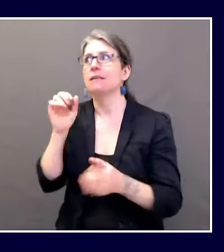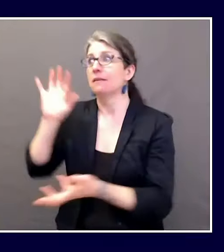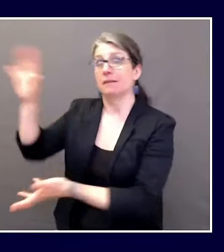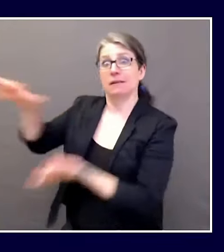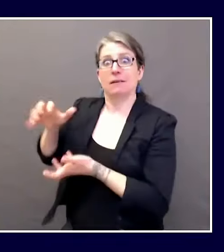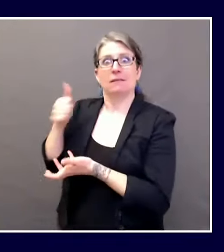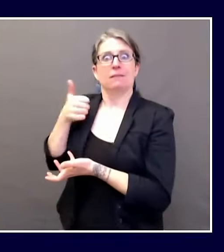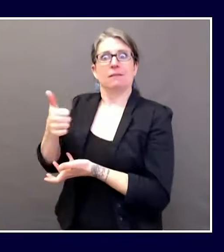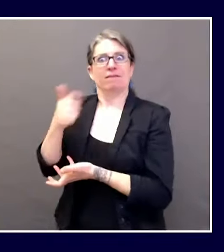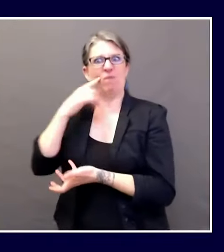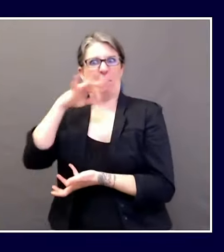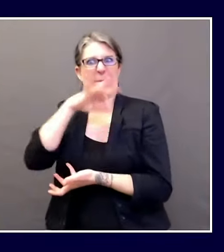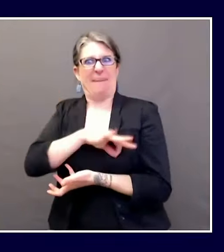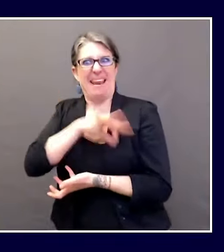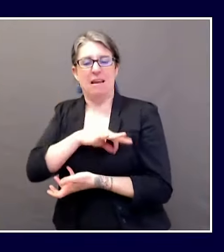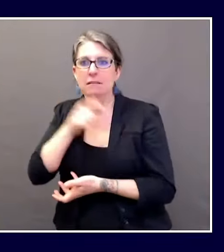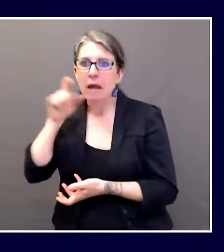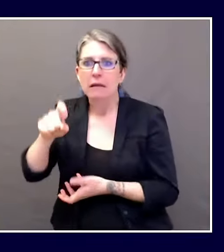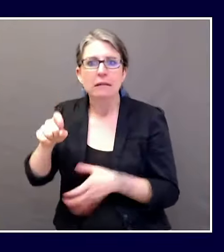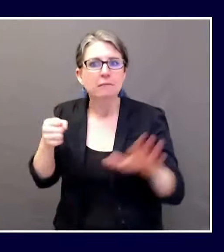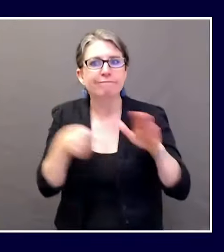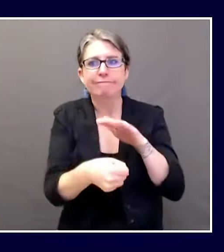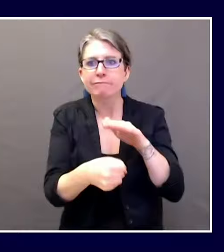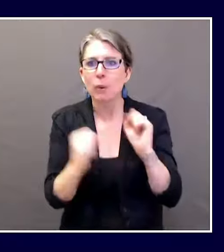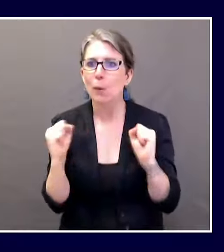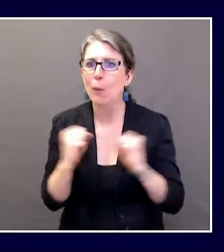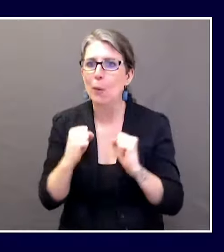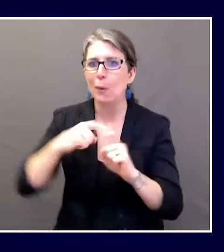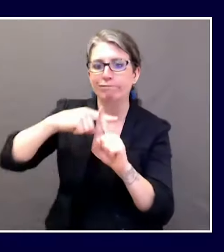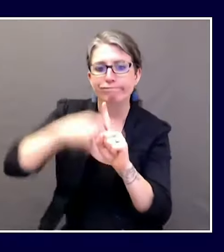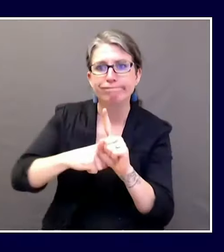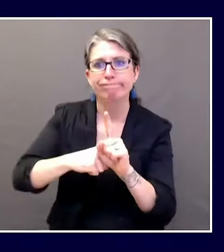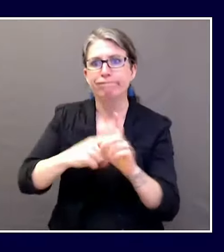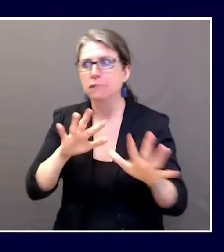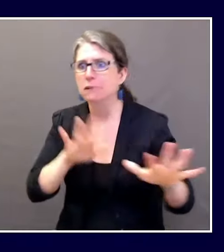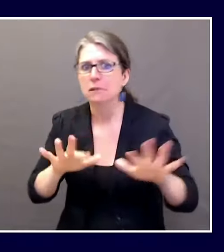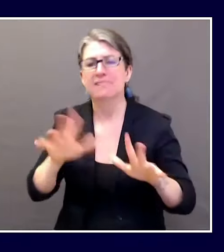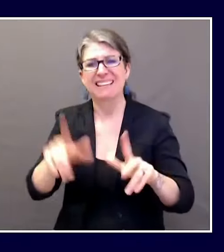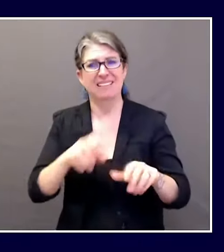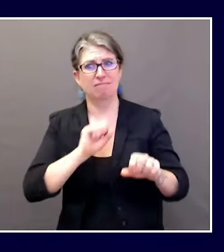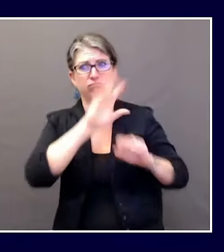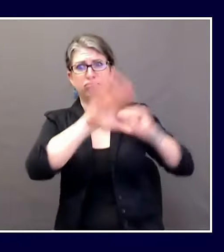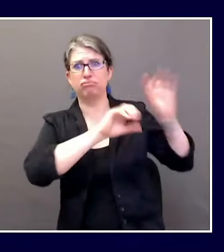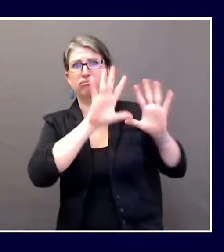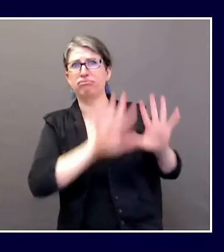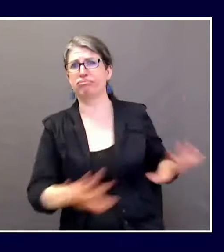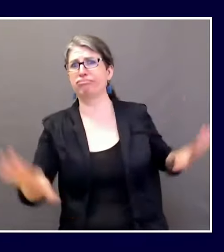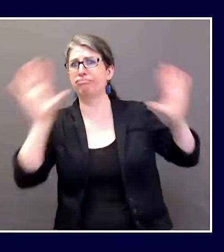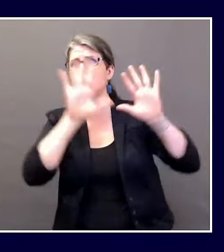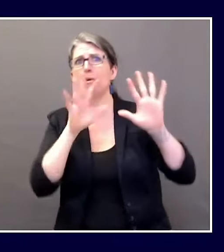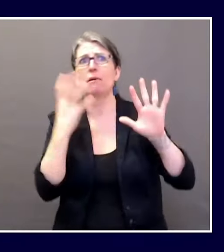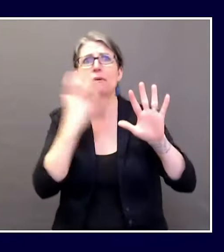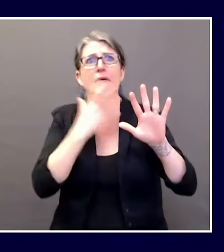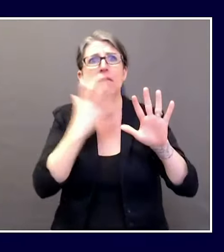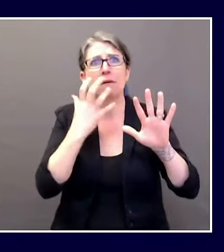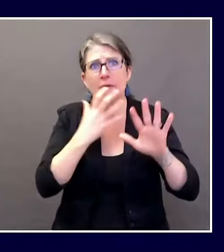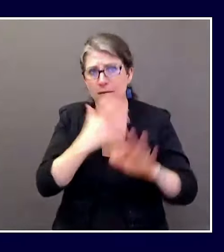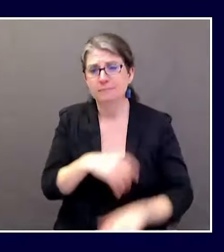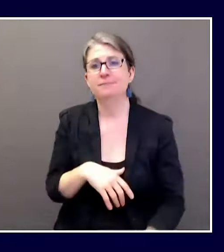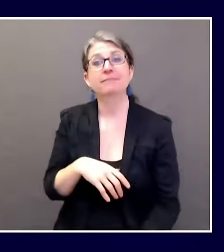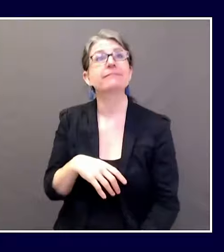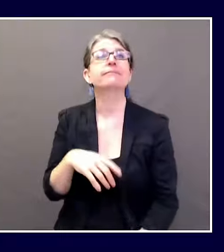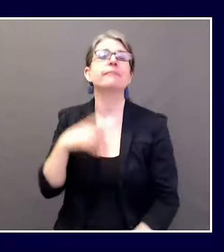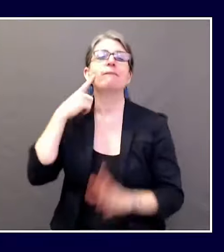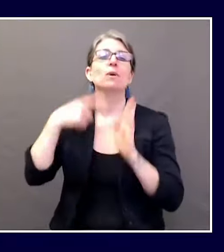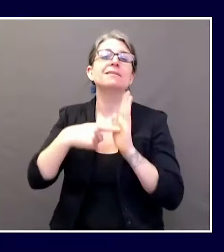and staff of nursing homes who may not have been vaccinated the first go around earlier this year.